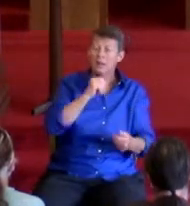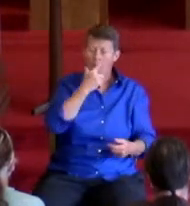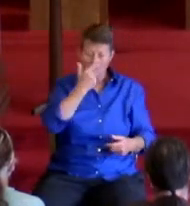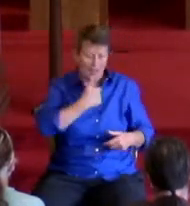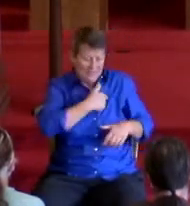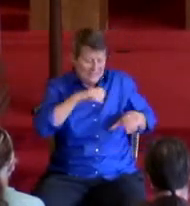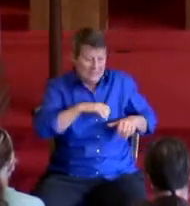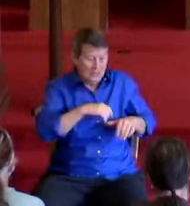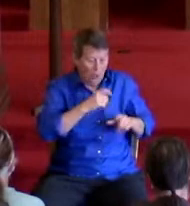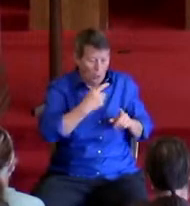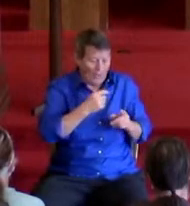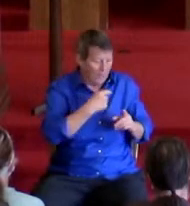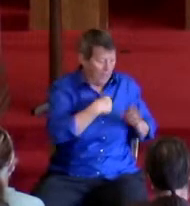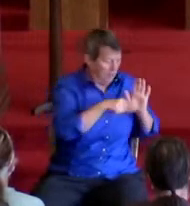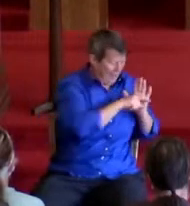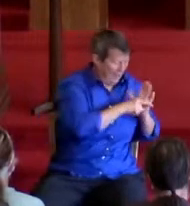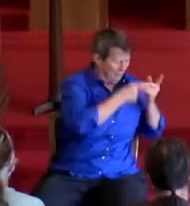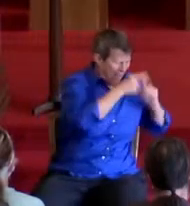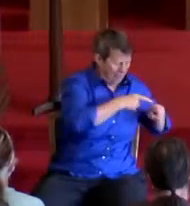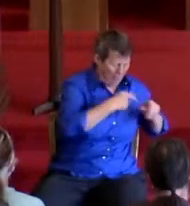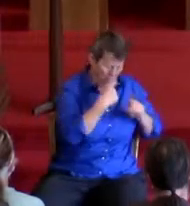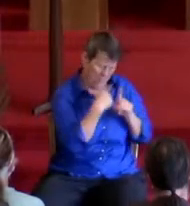it.